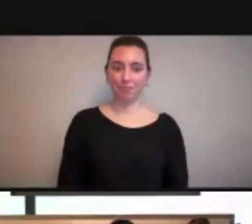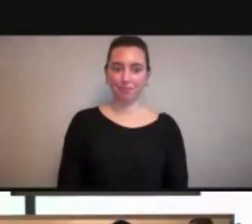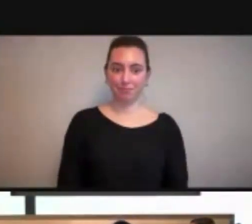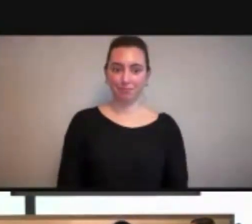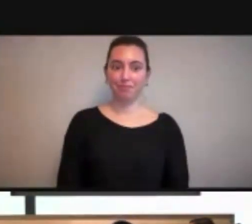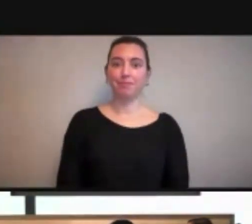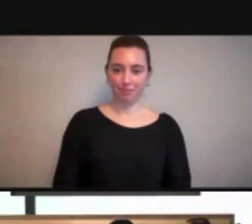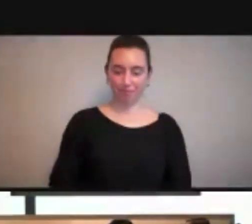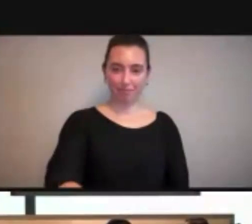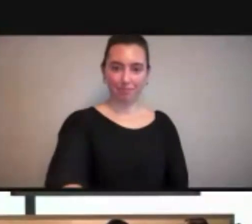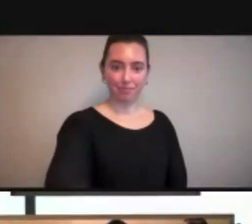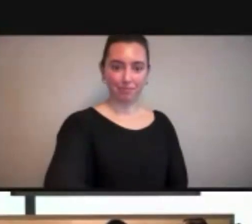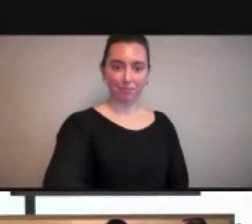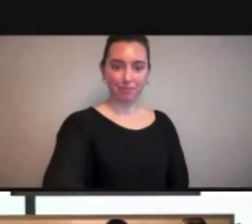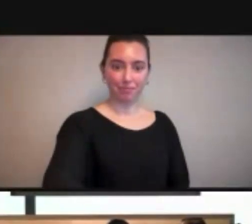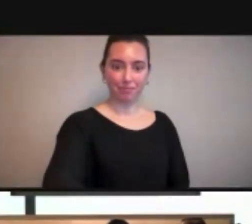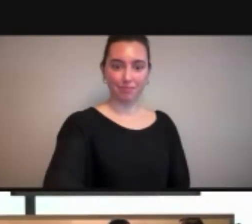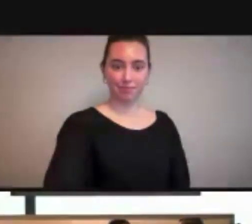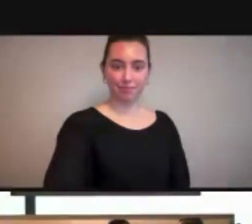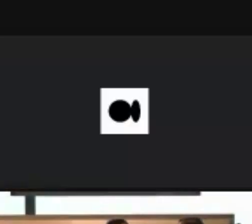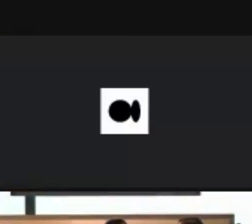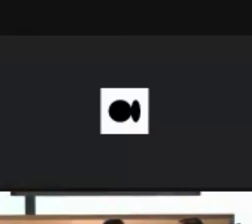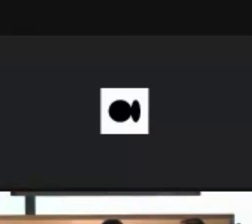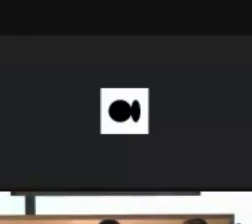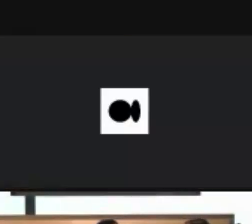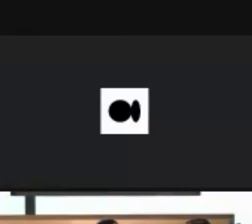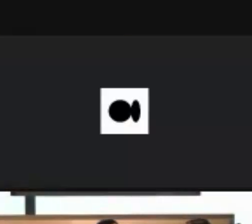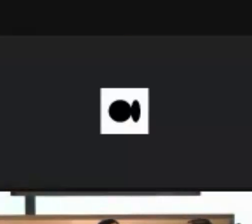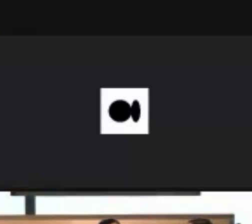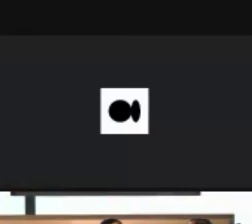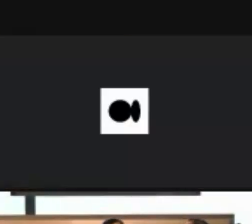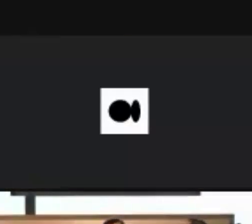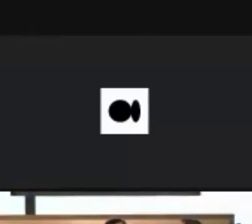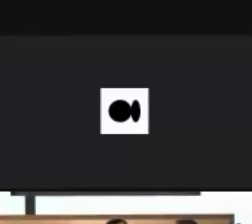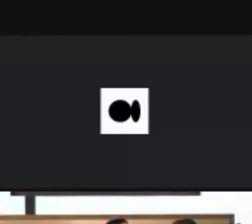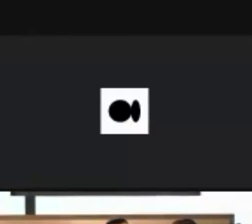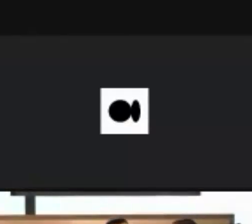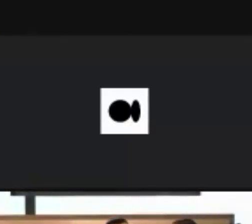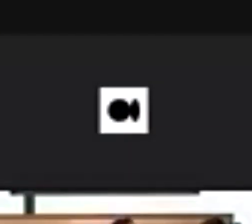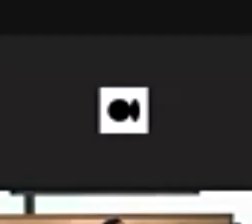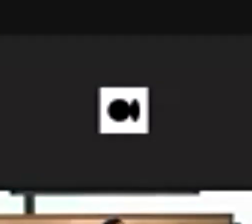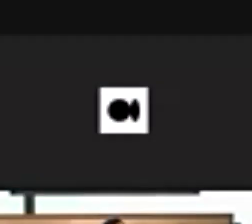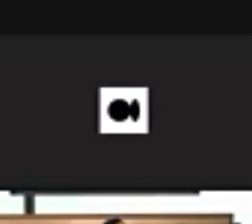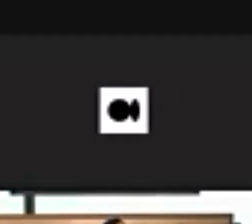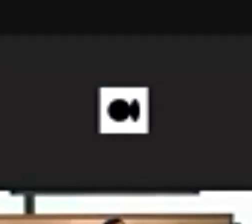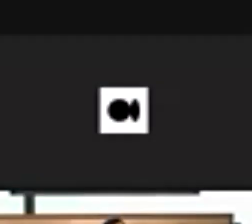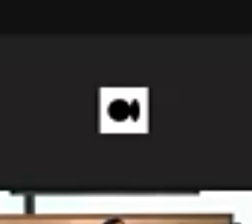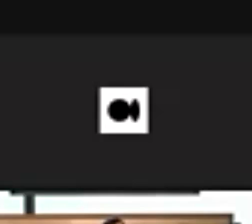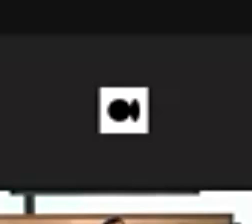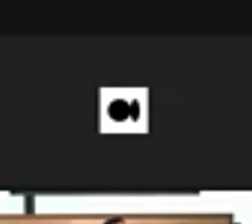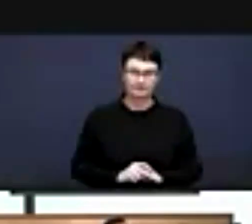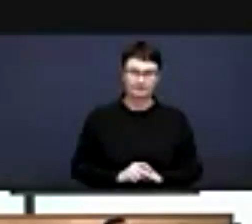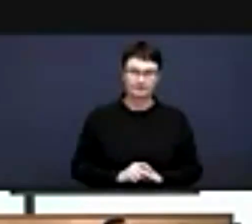this? Yeah, and that will not work. You need to do this. You are a rock star, so just. I don't think